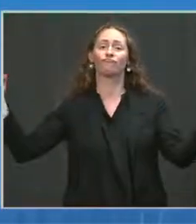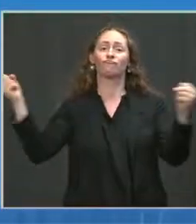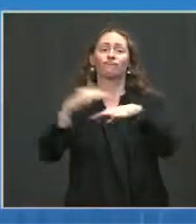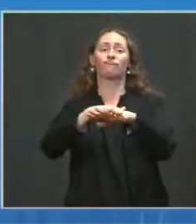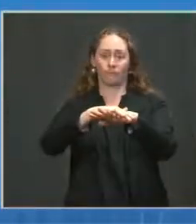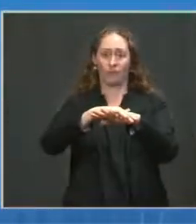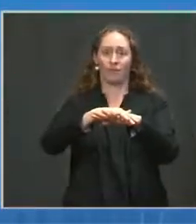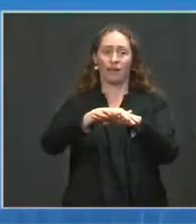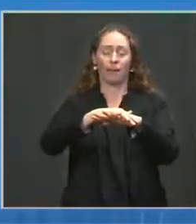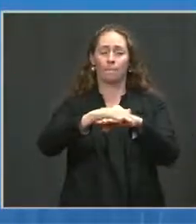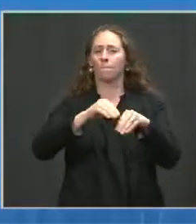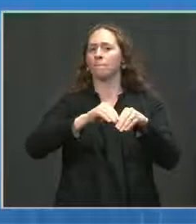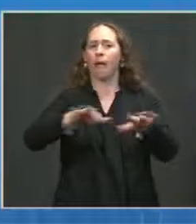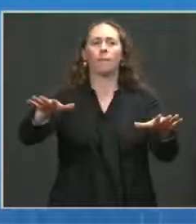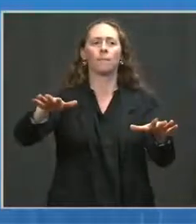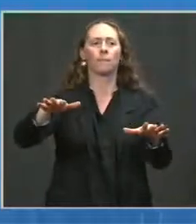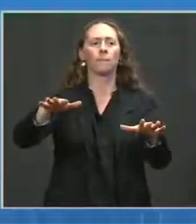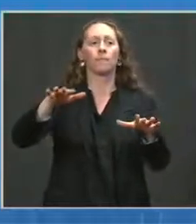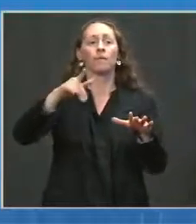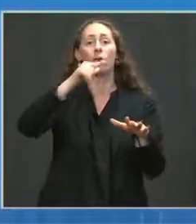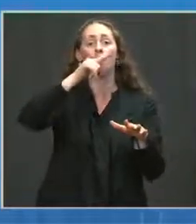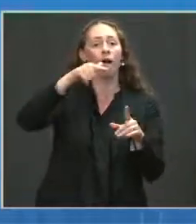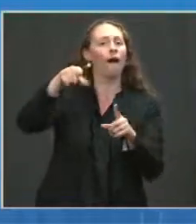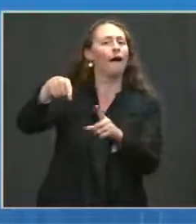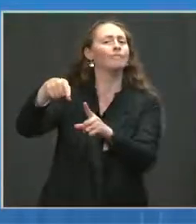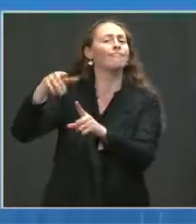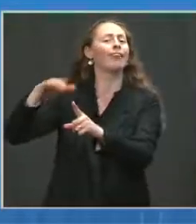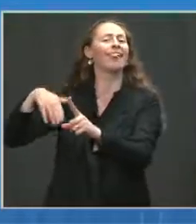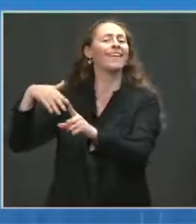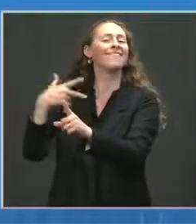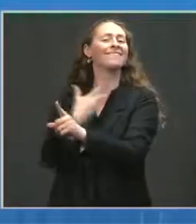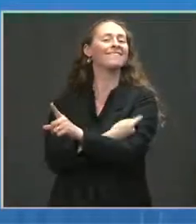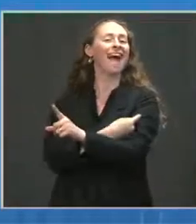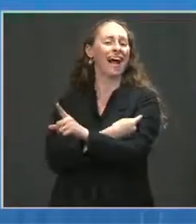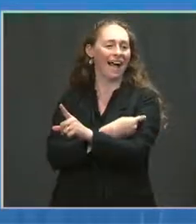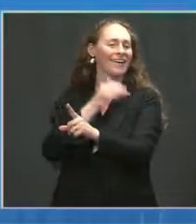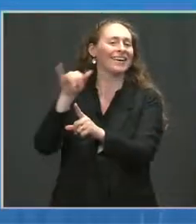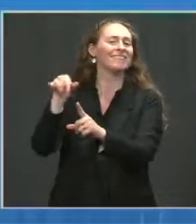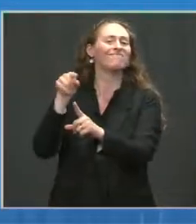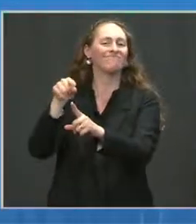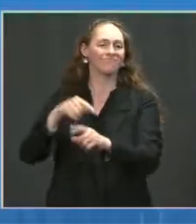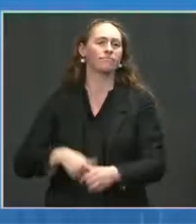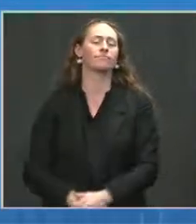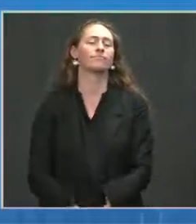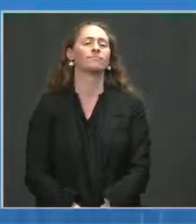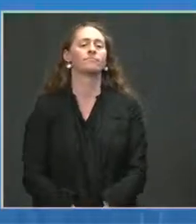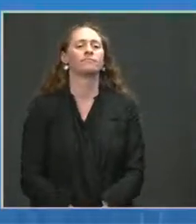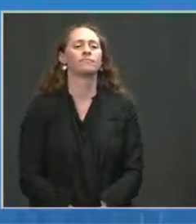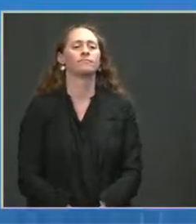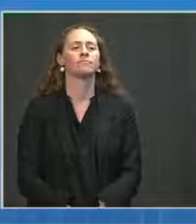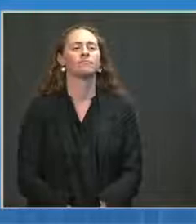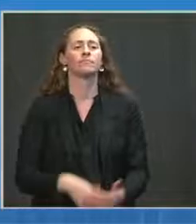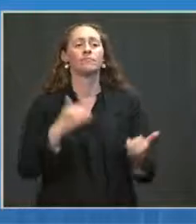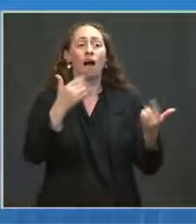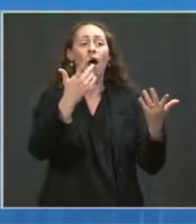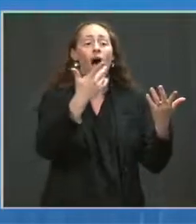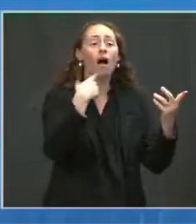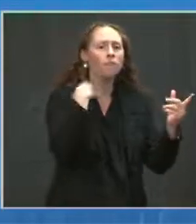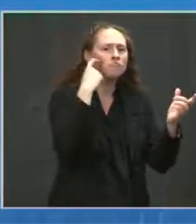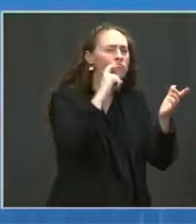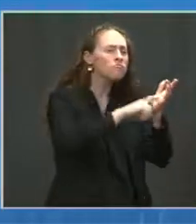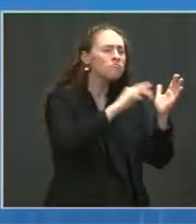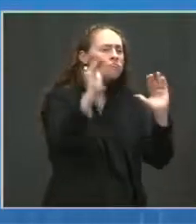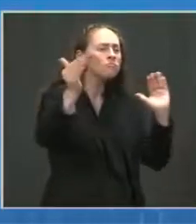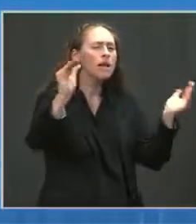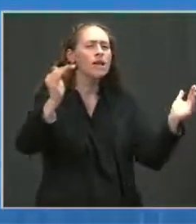and unvaccinated. This new finding, combined with data from other outbreak investigations and surveillance